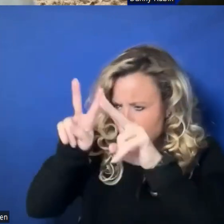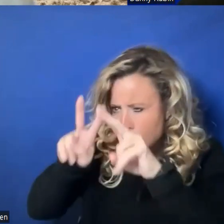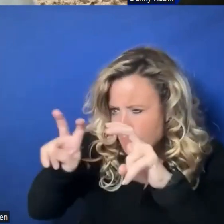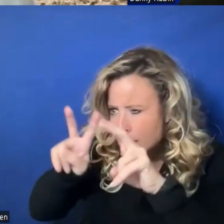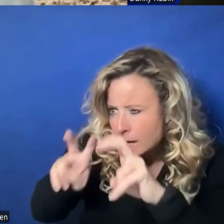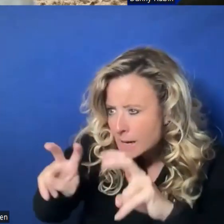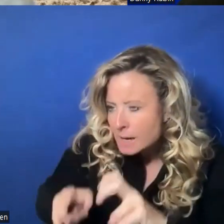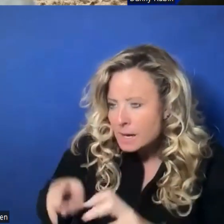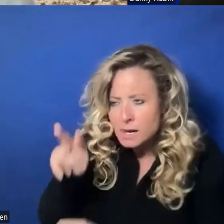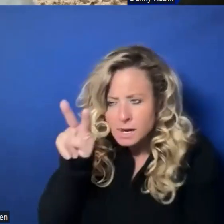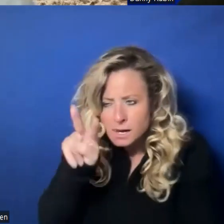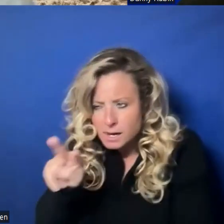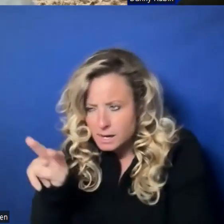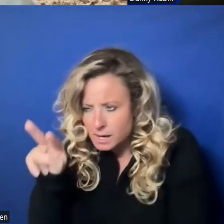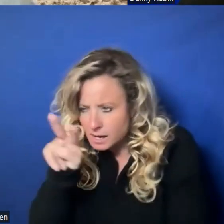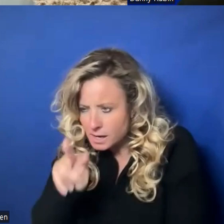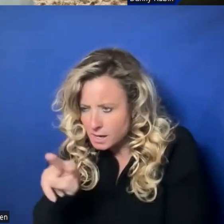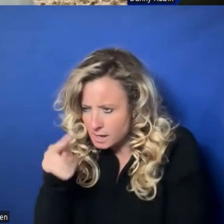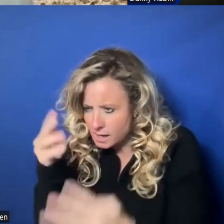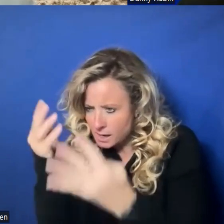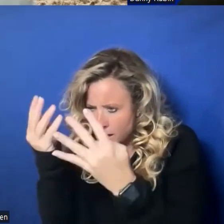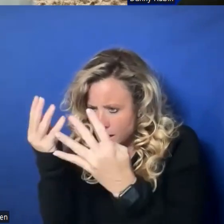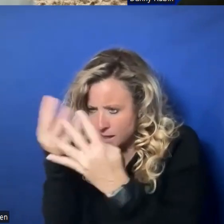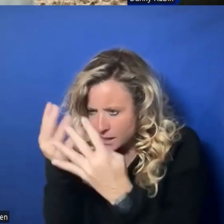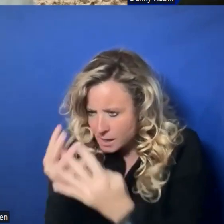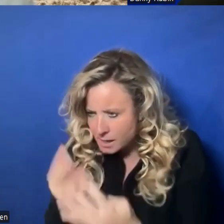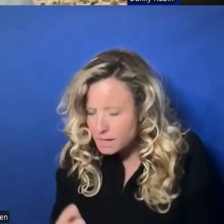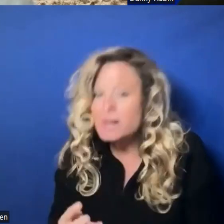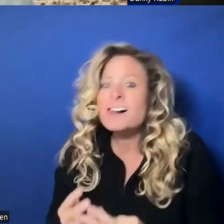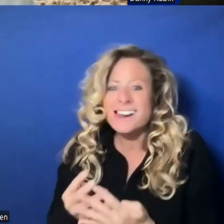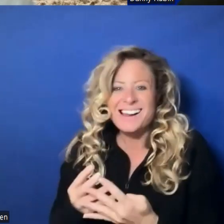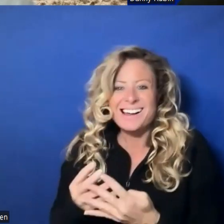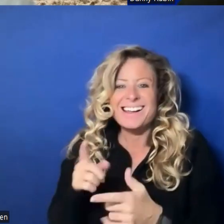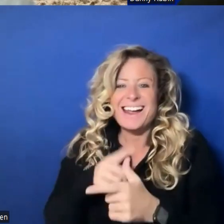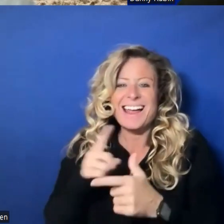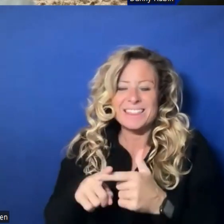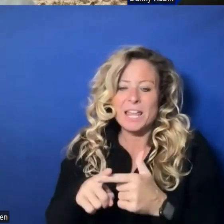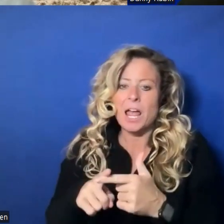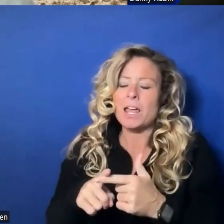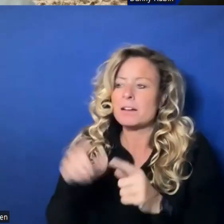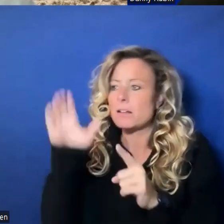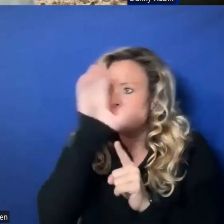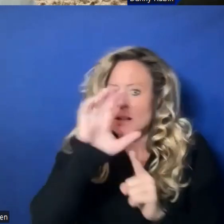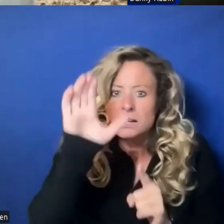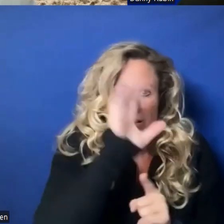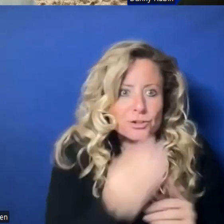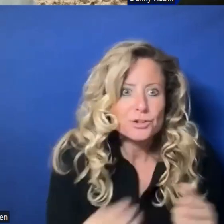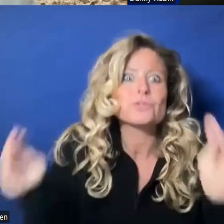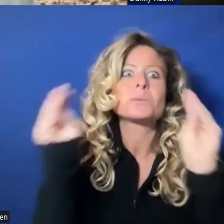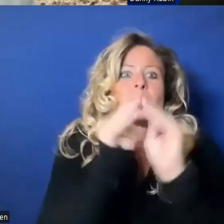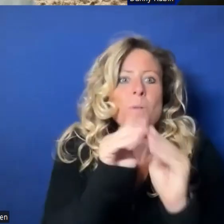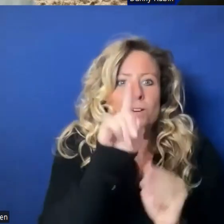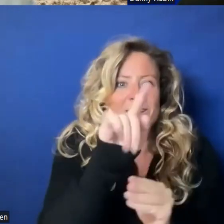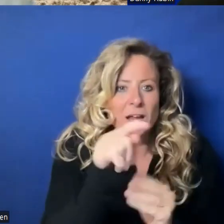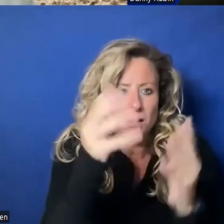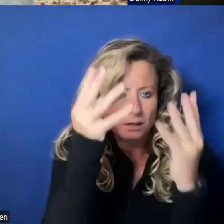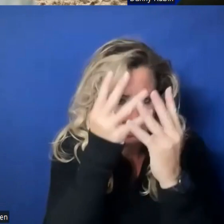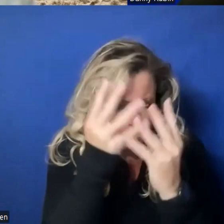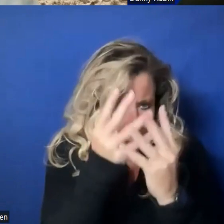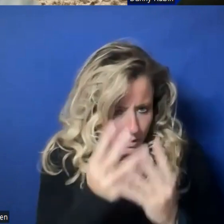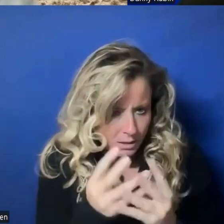and get some conclusion of it, and then go around and search for more data, etc., etc.,